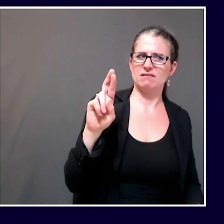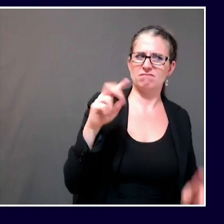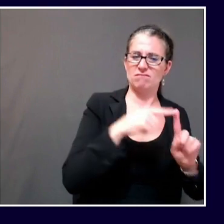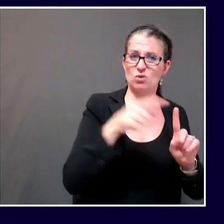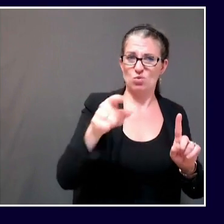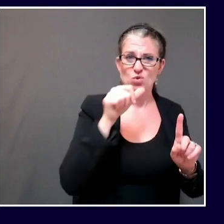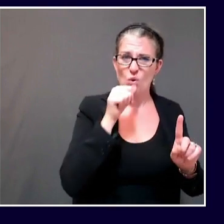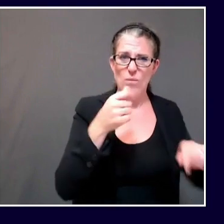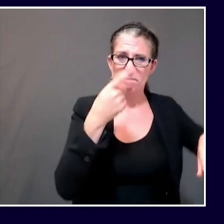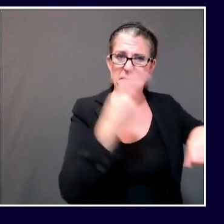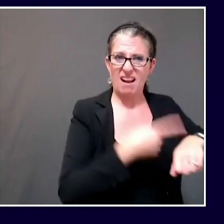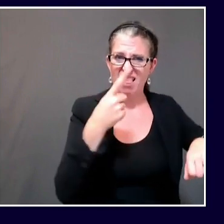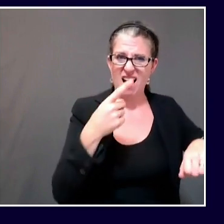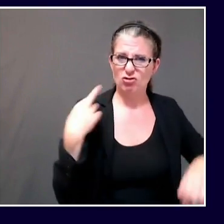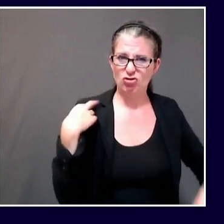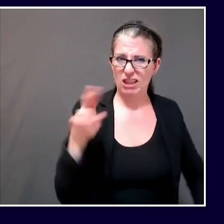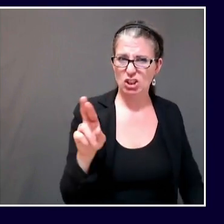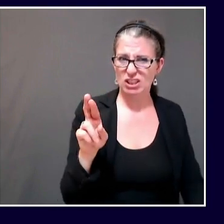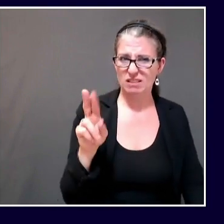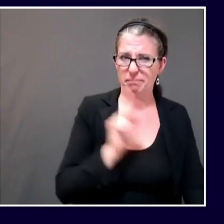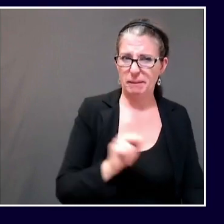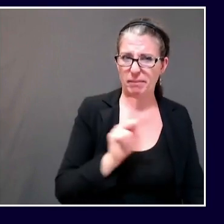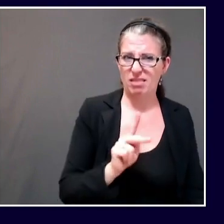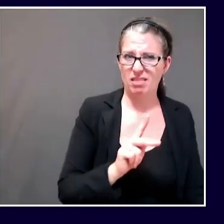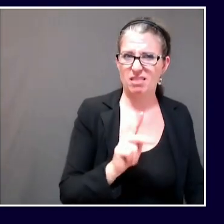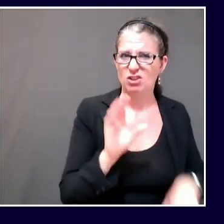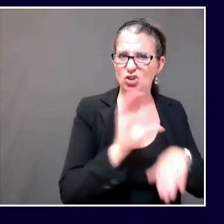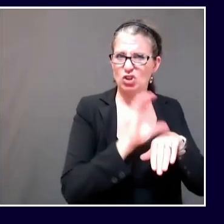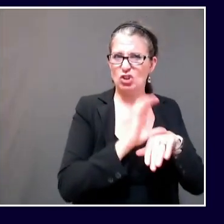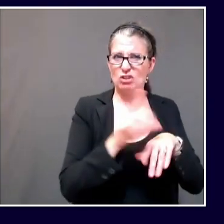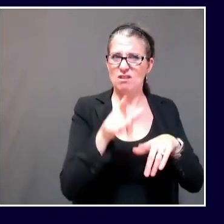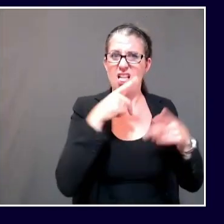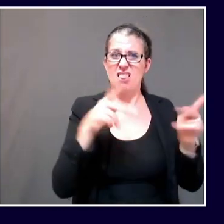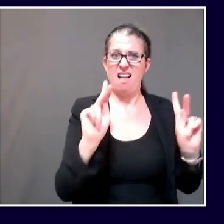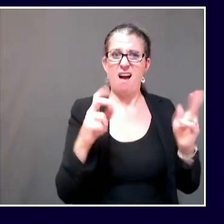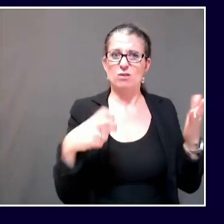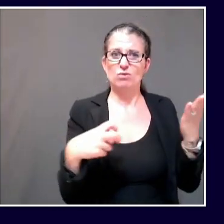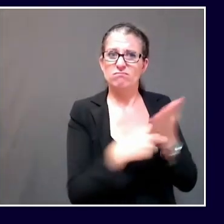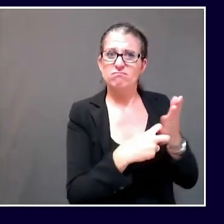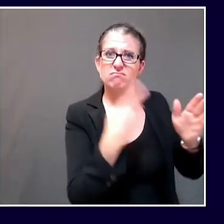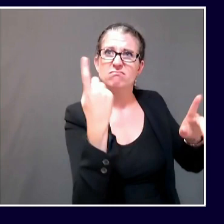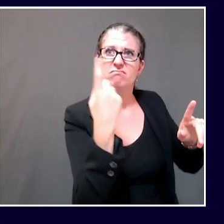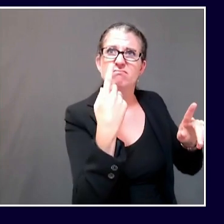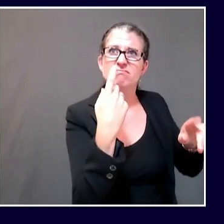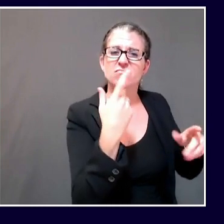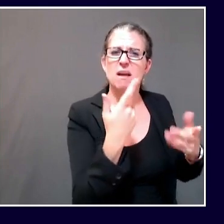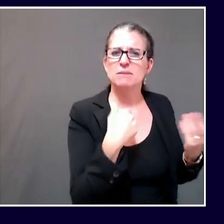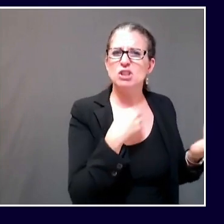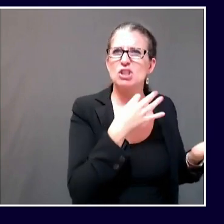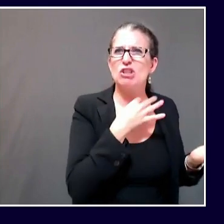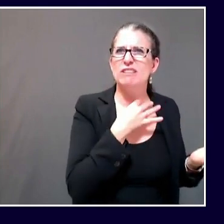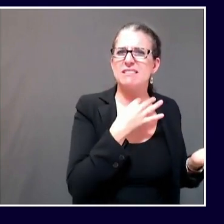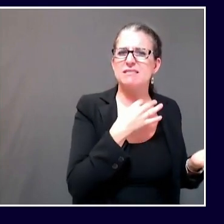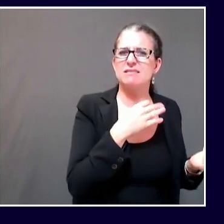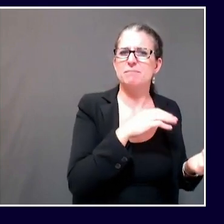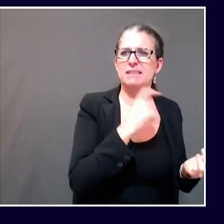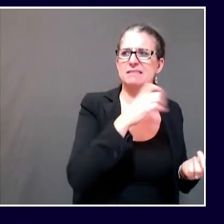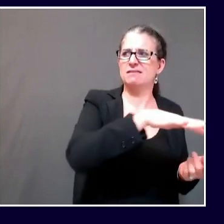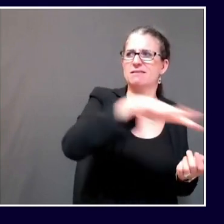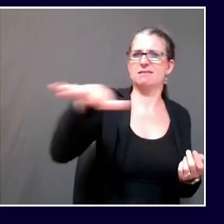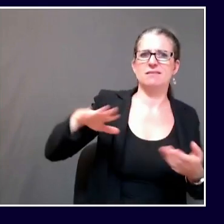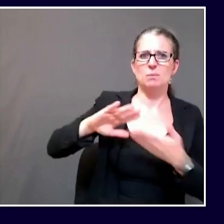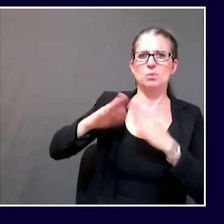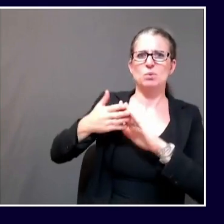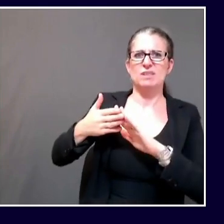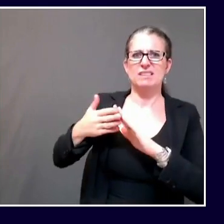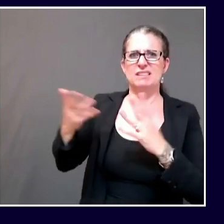with faith communities that might be more skeptical rather of government directives with this sort of thing? So,